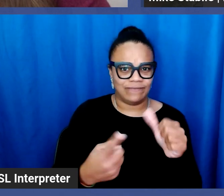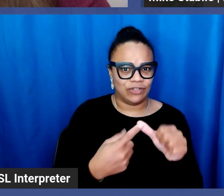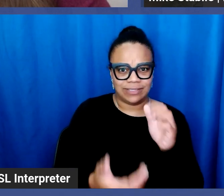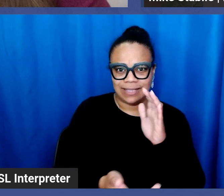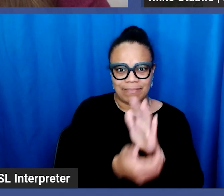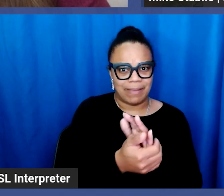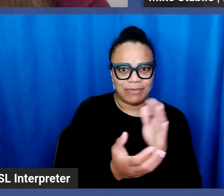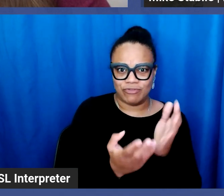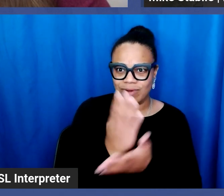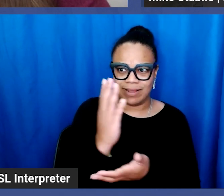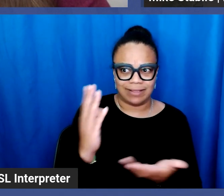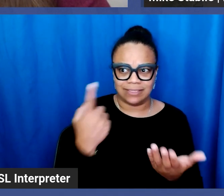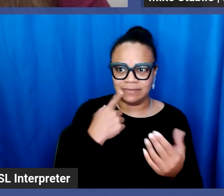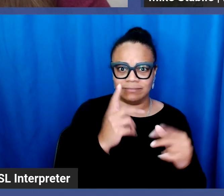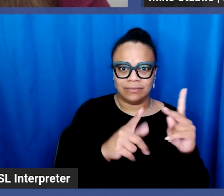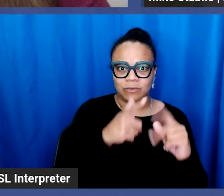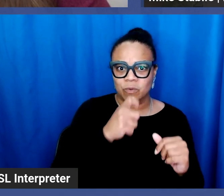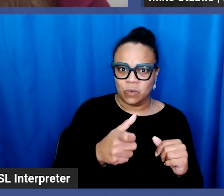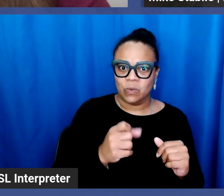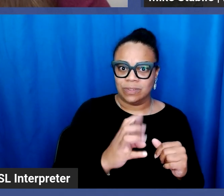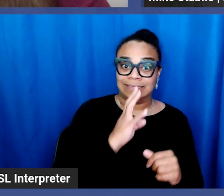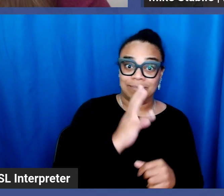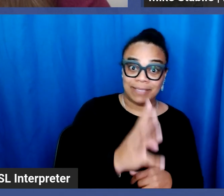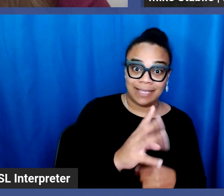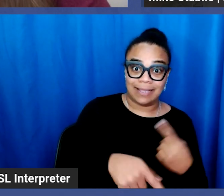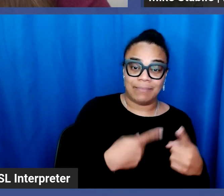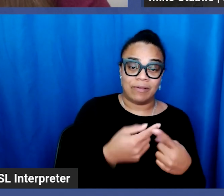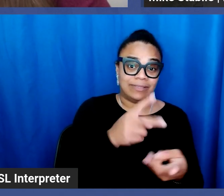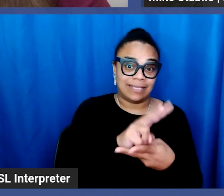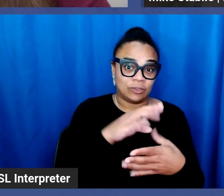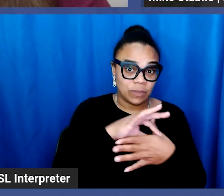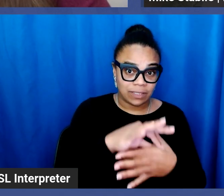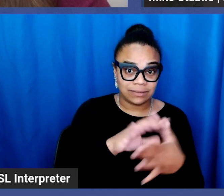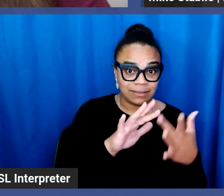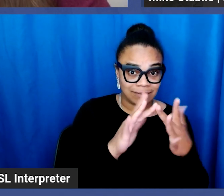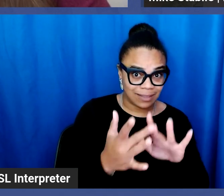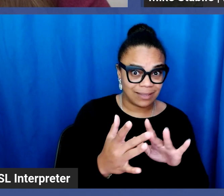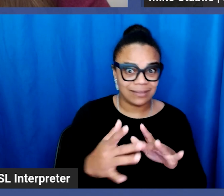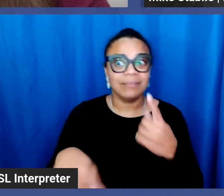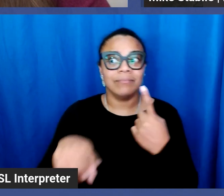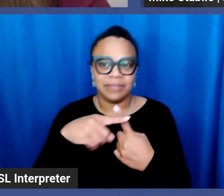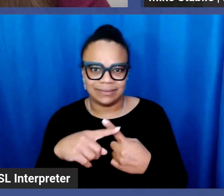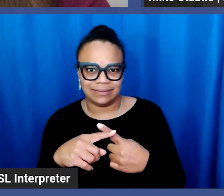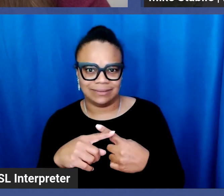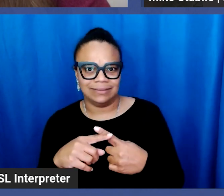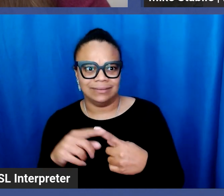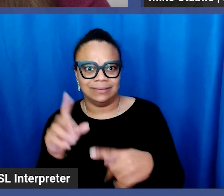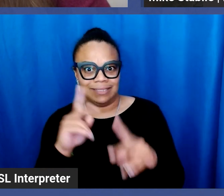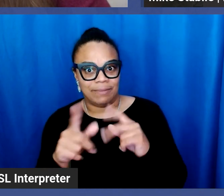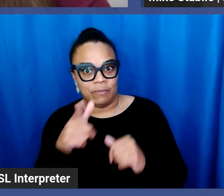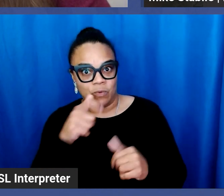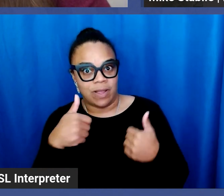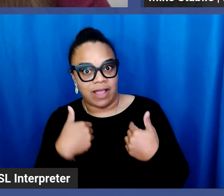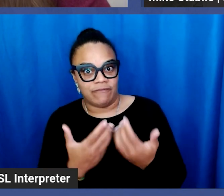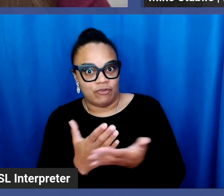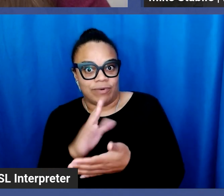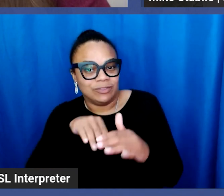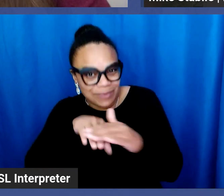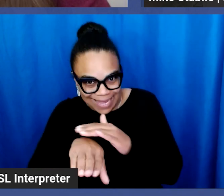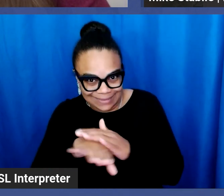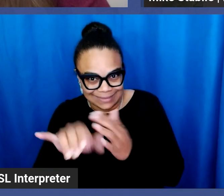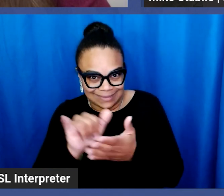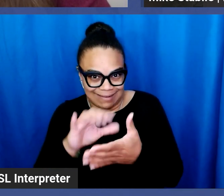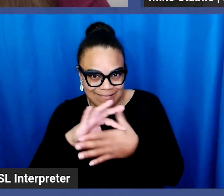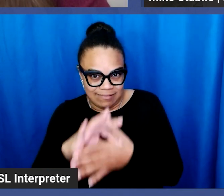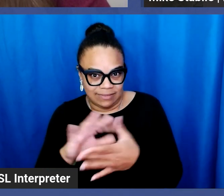of people who are speaking about sexual content online, and then also people who have a right to access it,